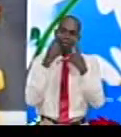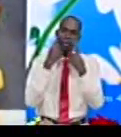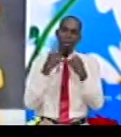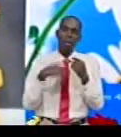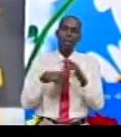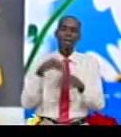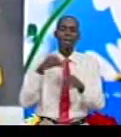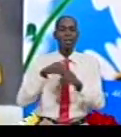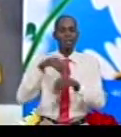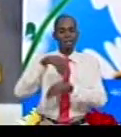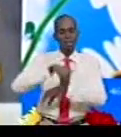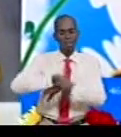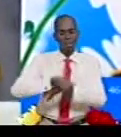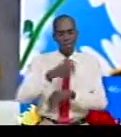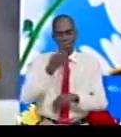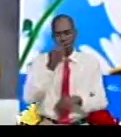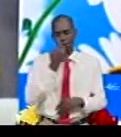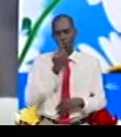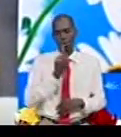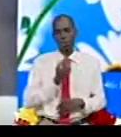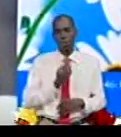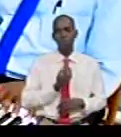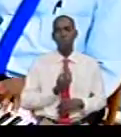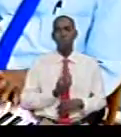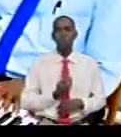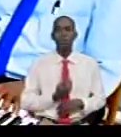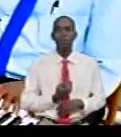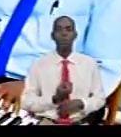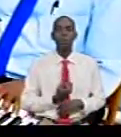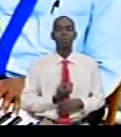the night